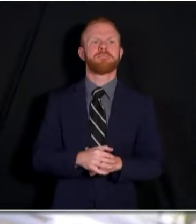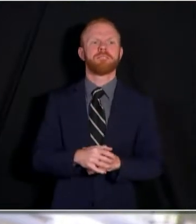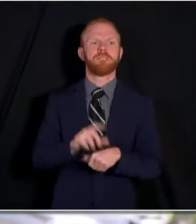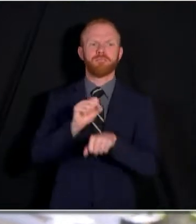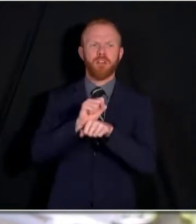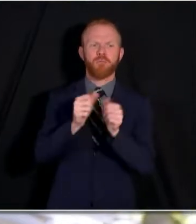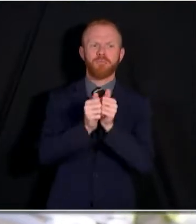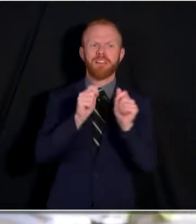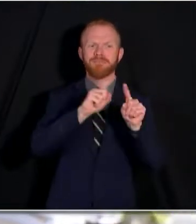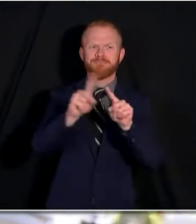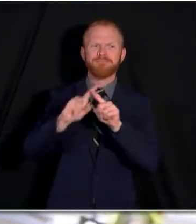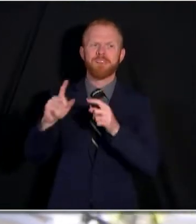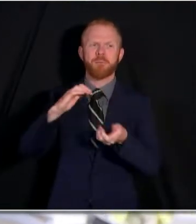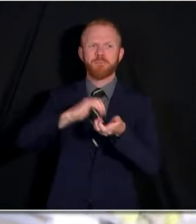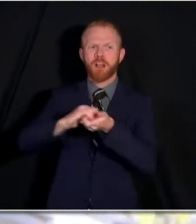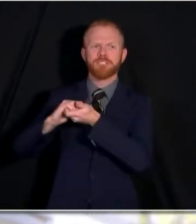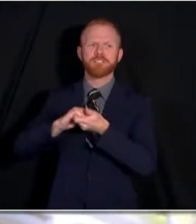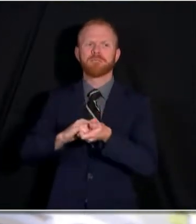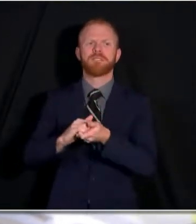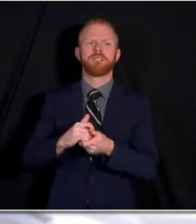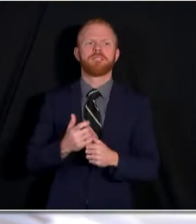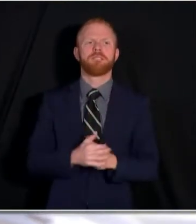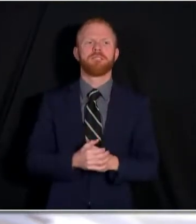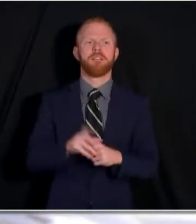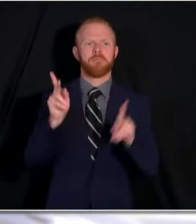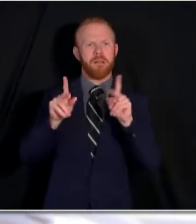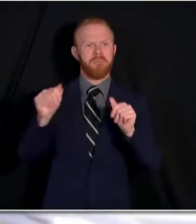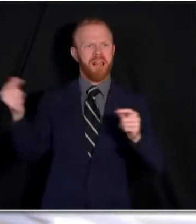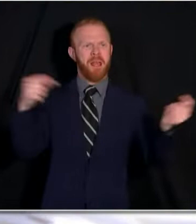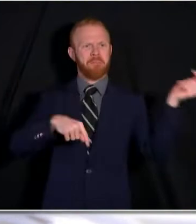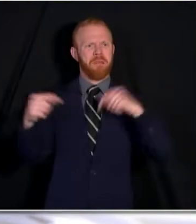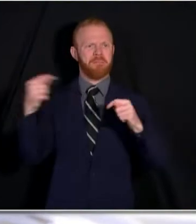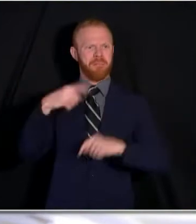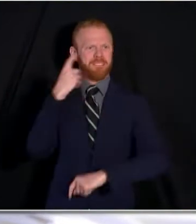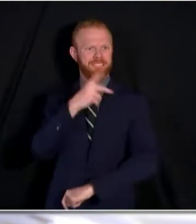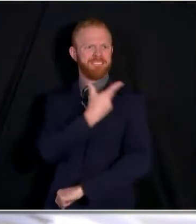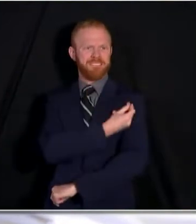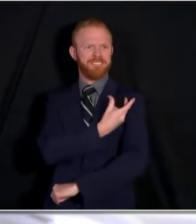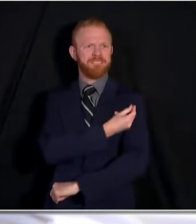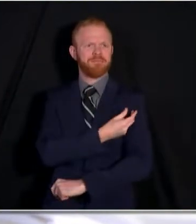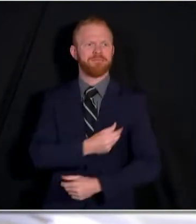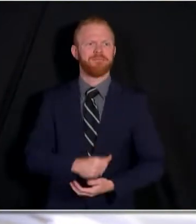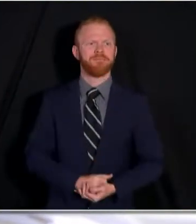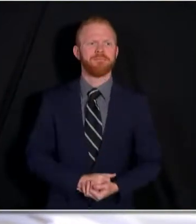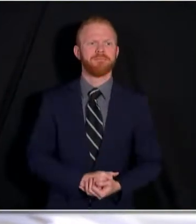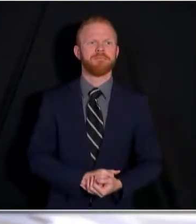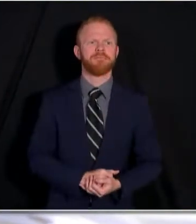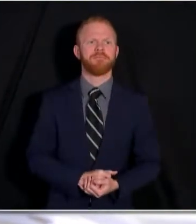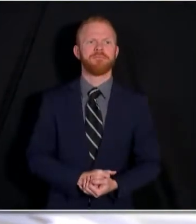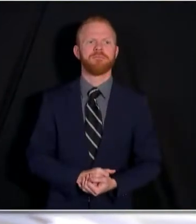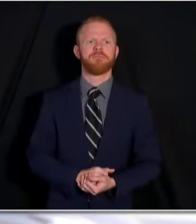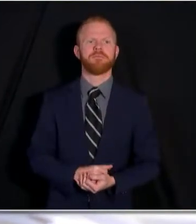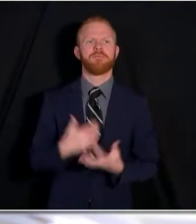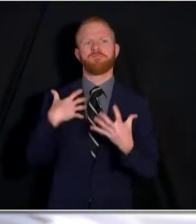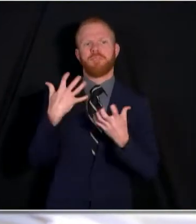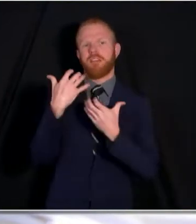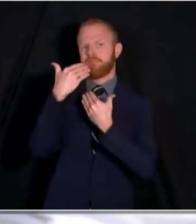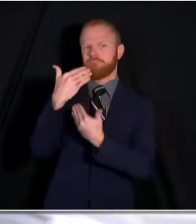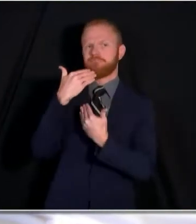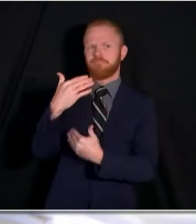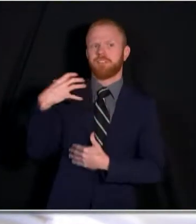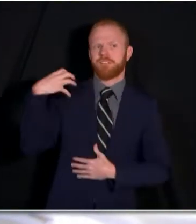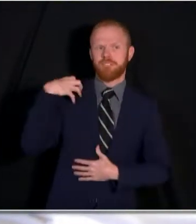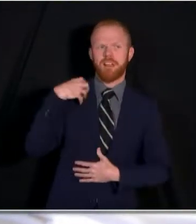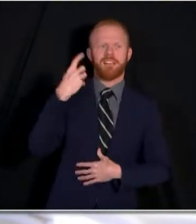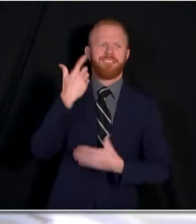are rides so that people can get here for their vaccines. So that's all I have to say. I want to thank General as well for being here. It means a